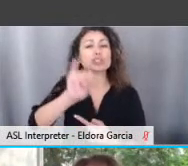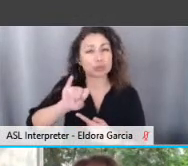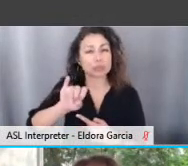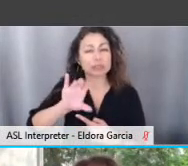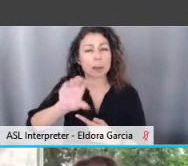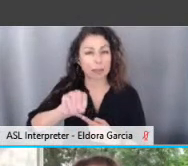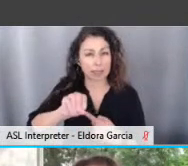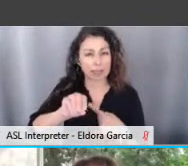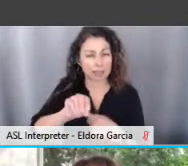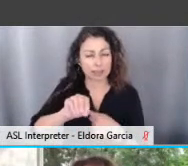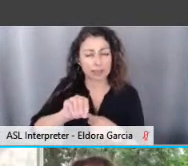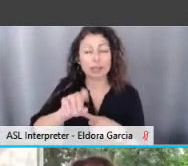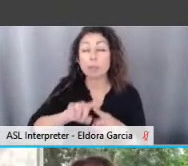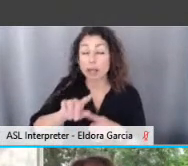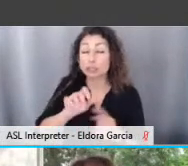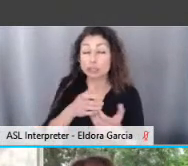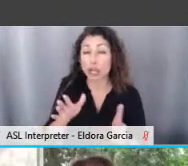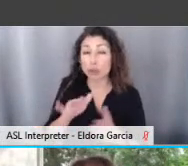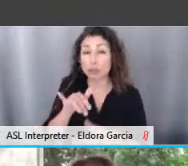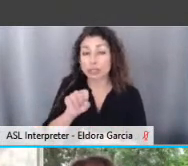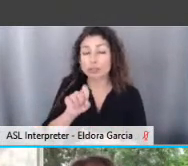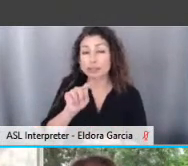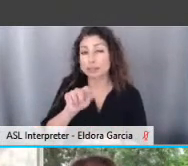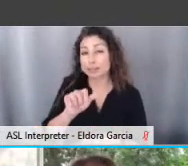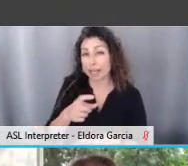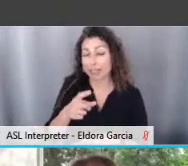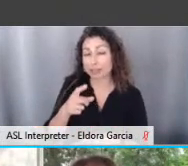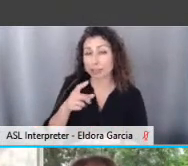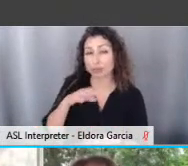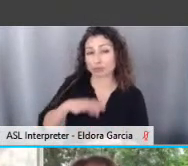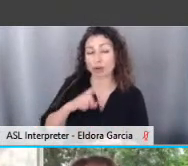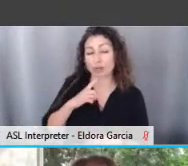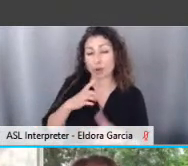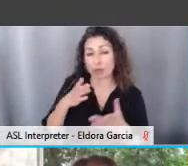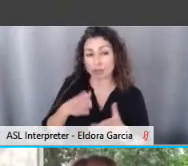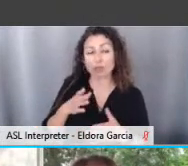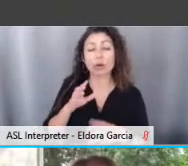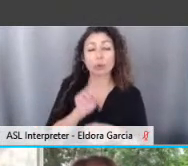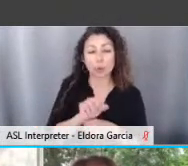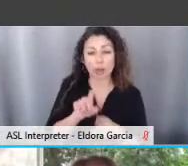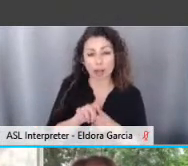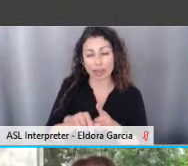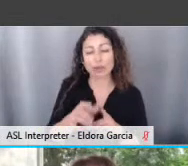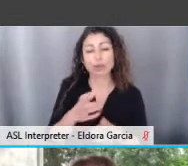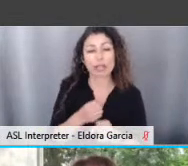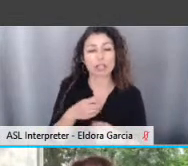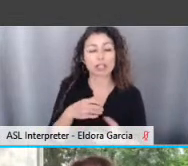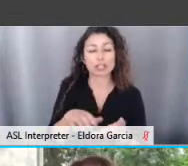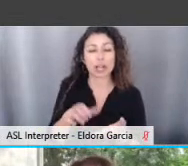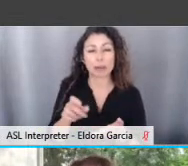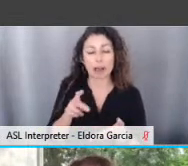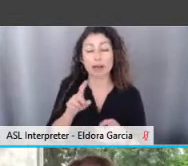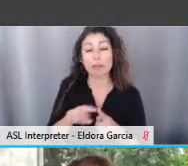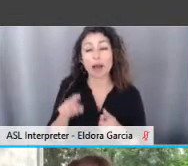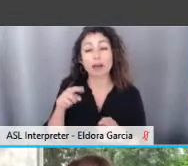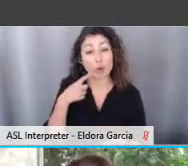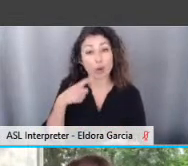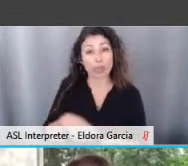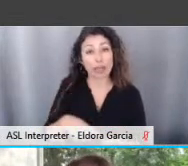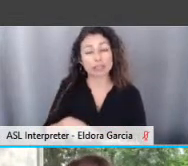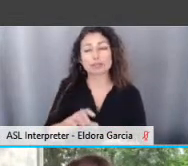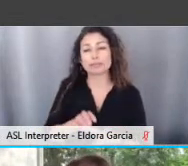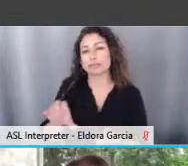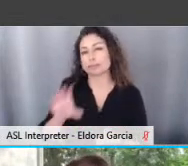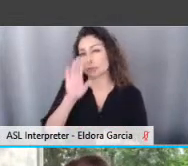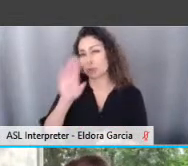companies. So, but in general, a tax credit for an individual works that way, you'd get a check back. But in this case, it goes directly to